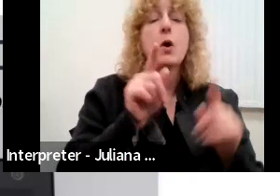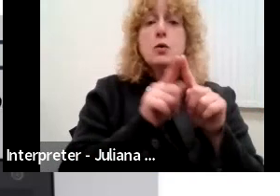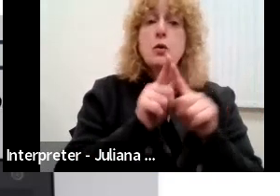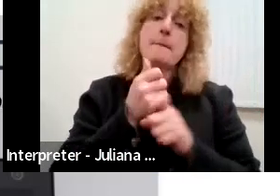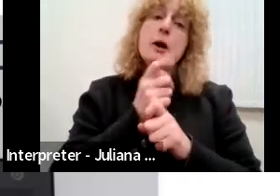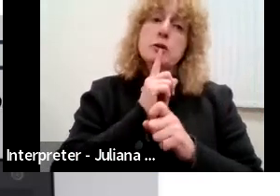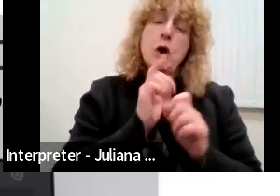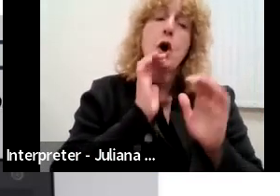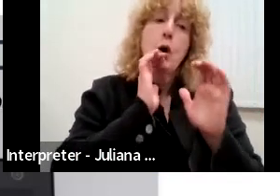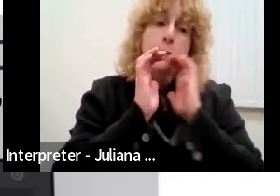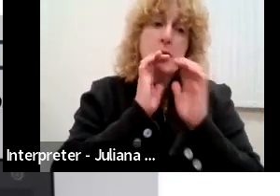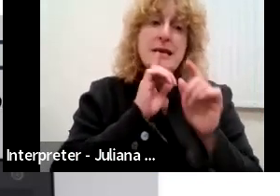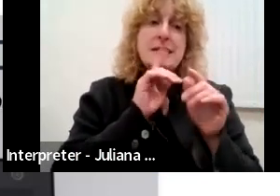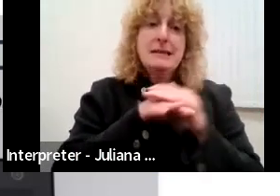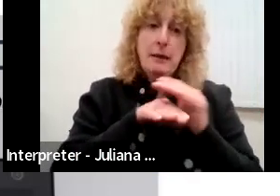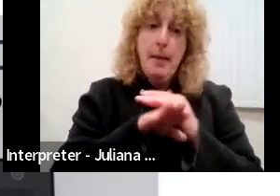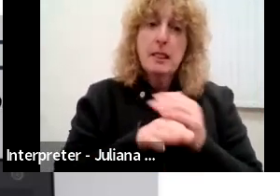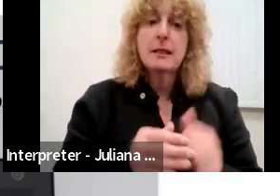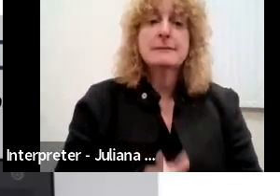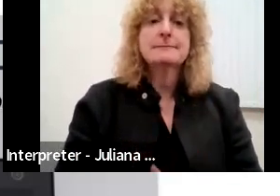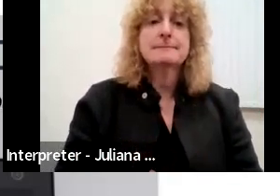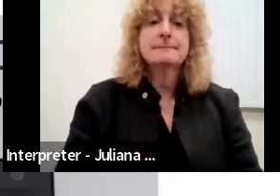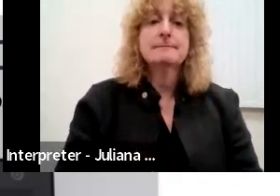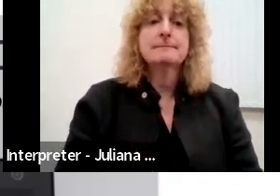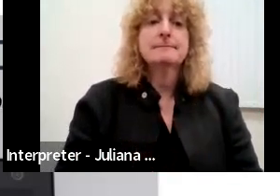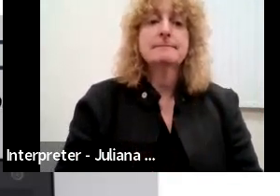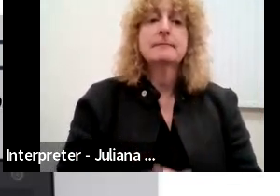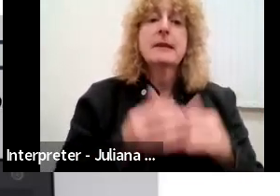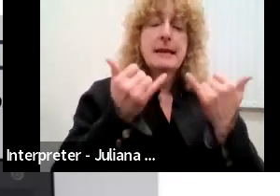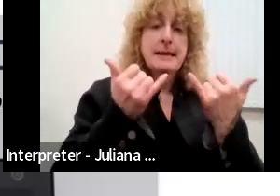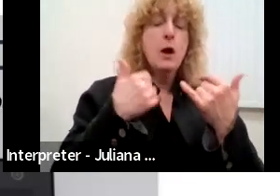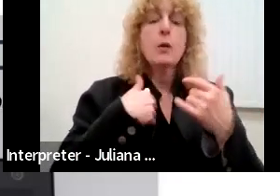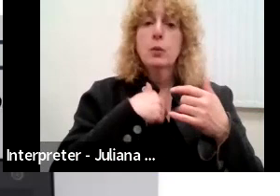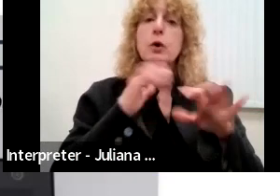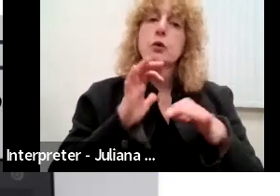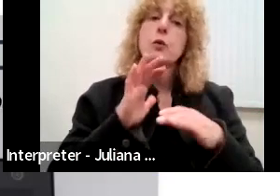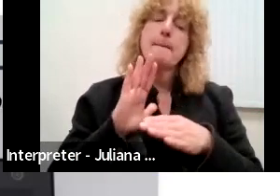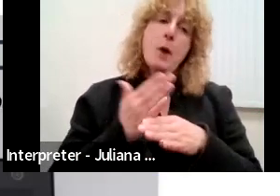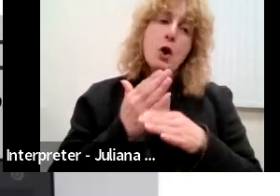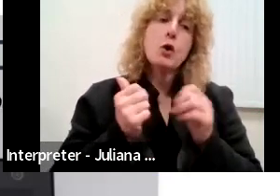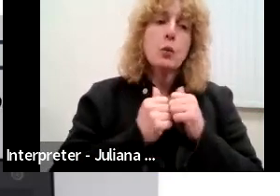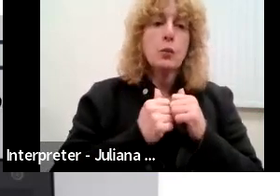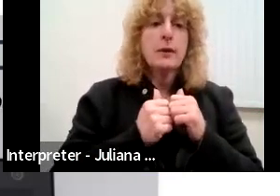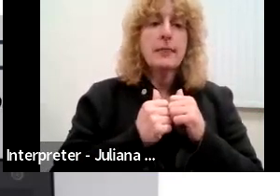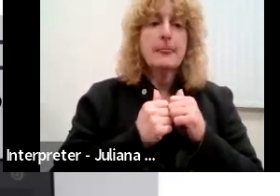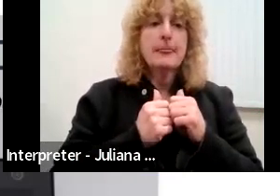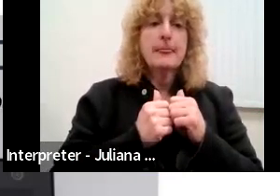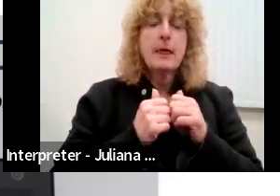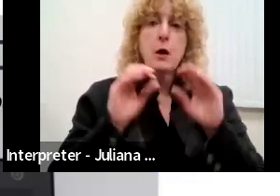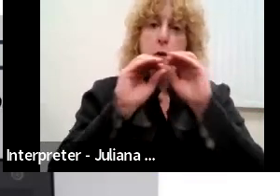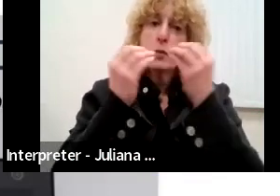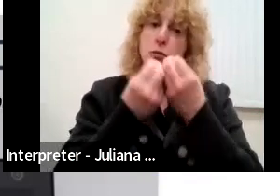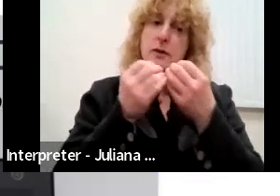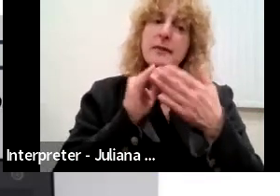that communication is accessible. So right now we do partner with an organization